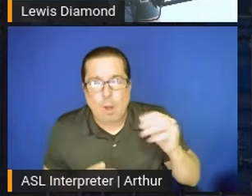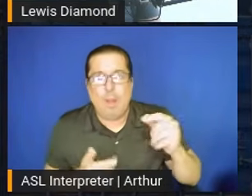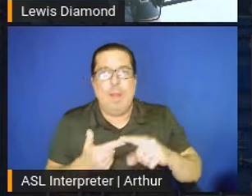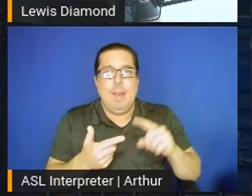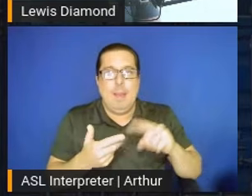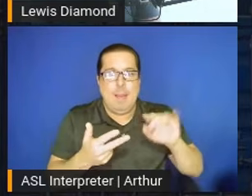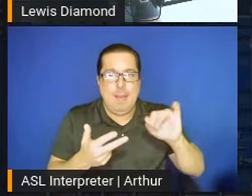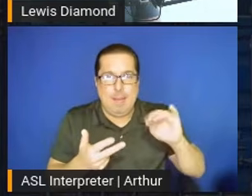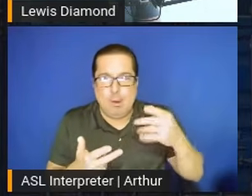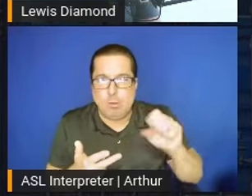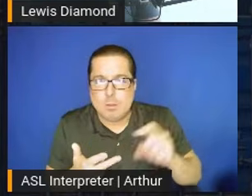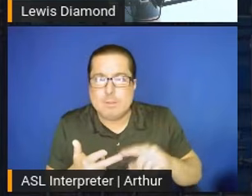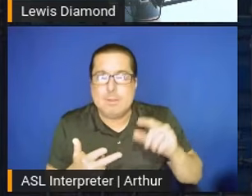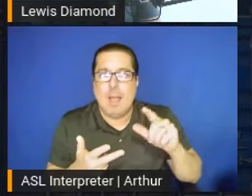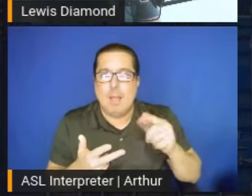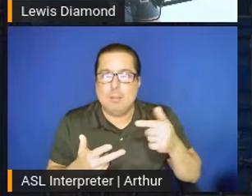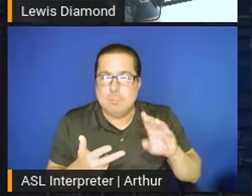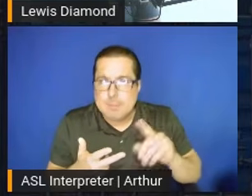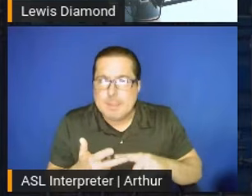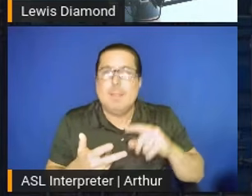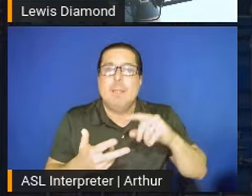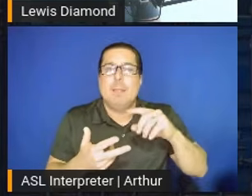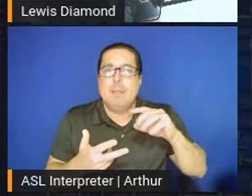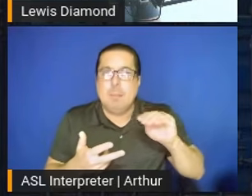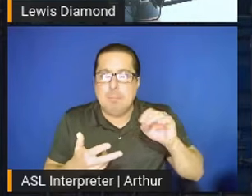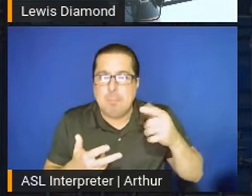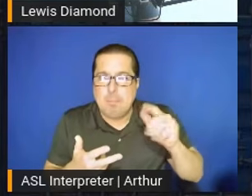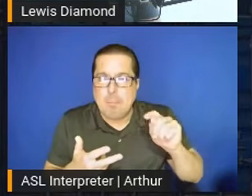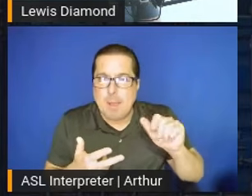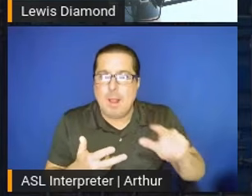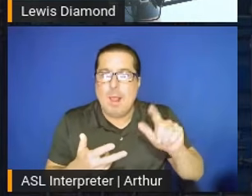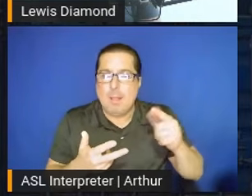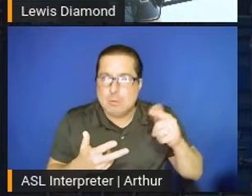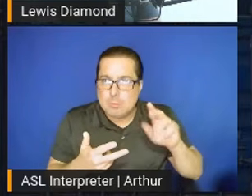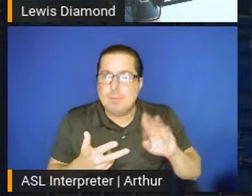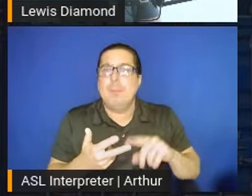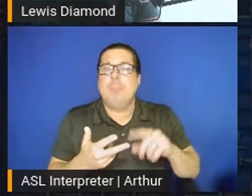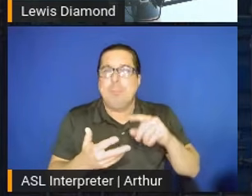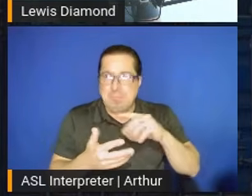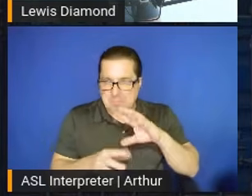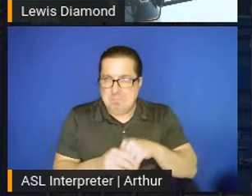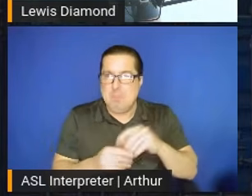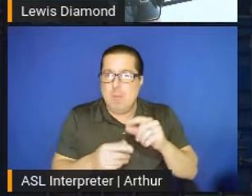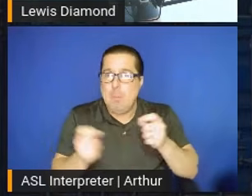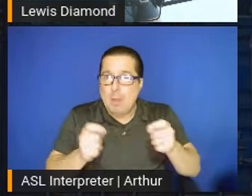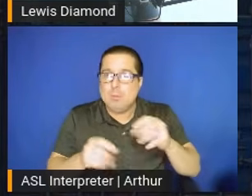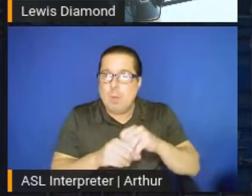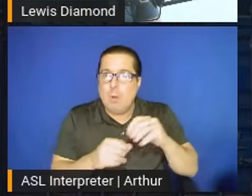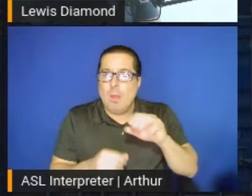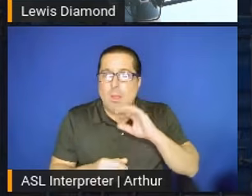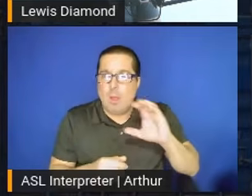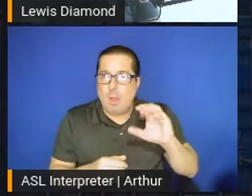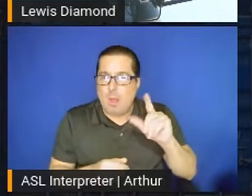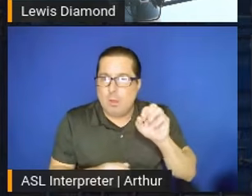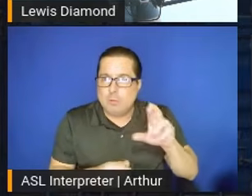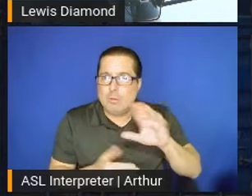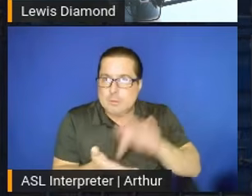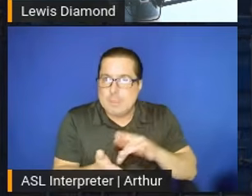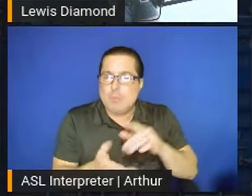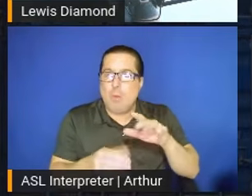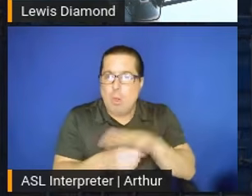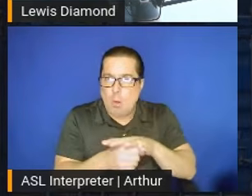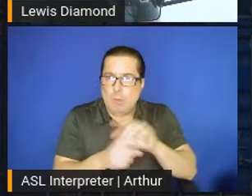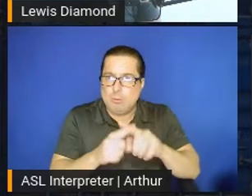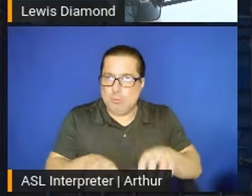run everywhere, but some of them are actually appropriate to have the management cluster be the central location to host it.